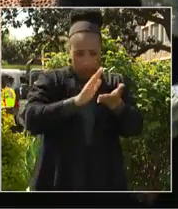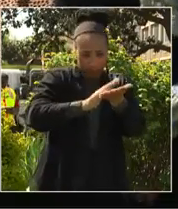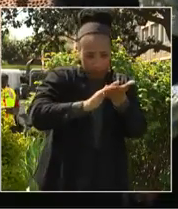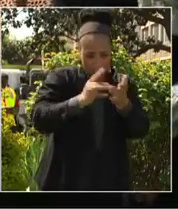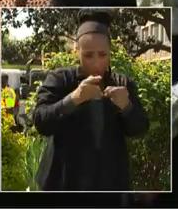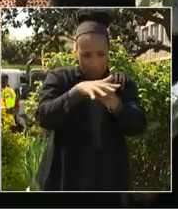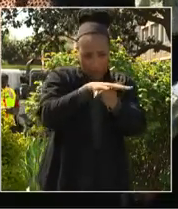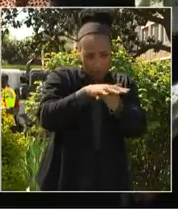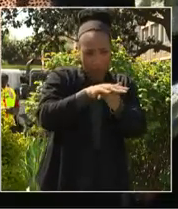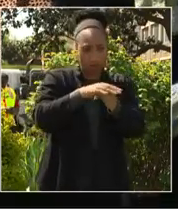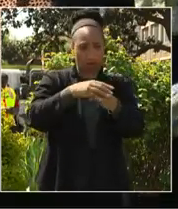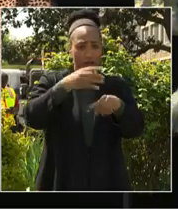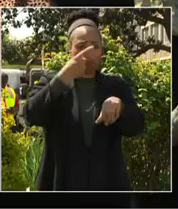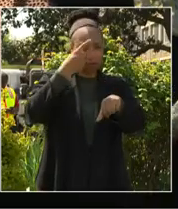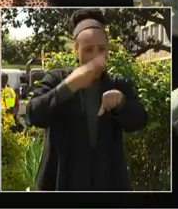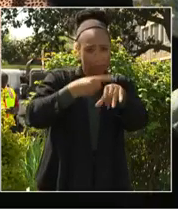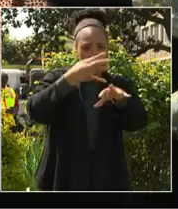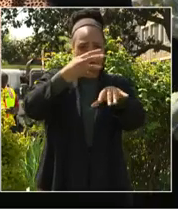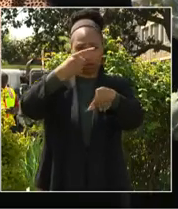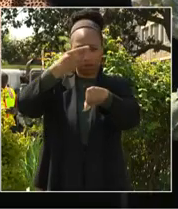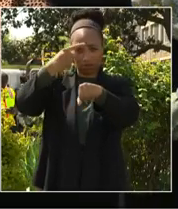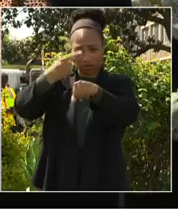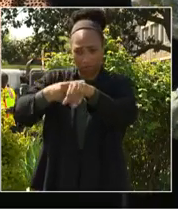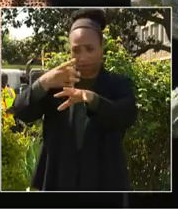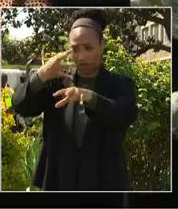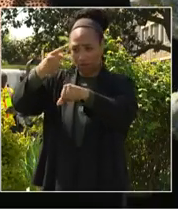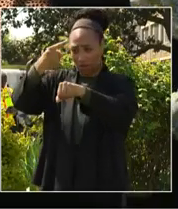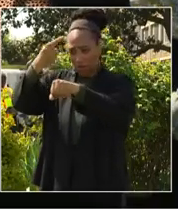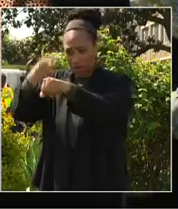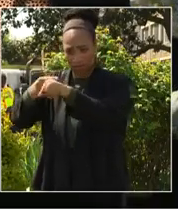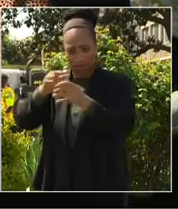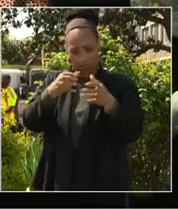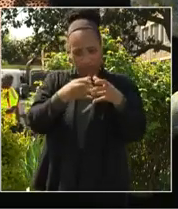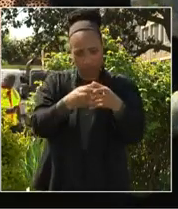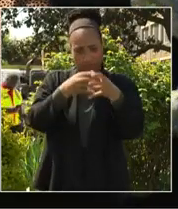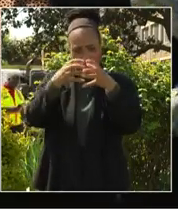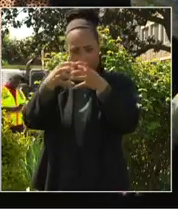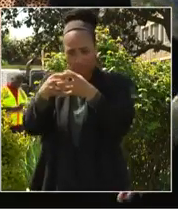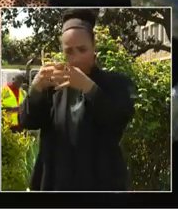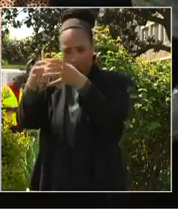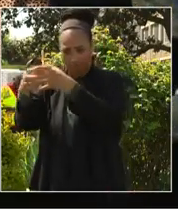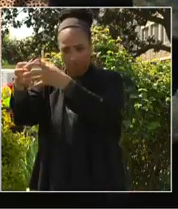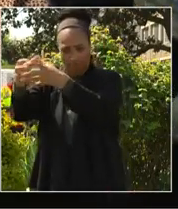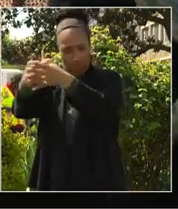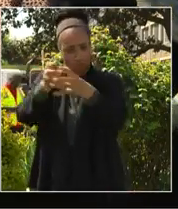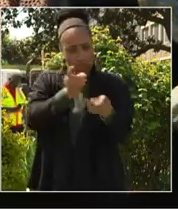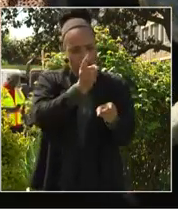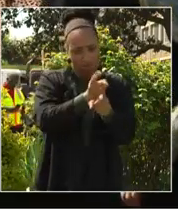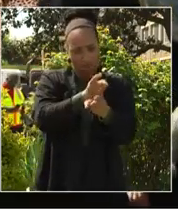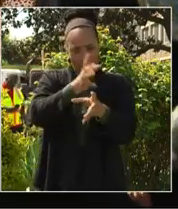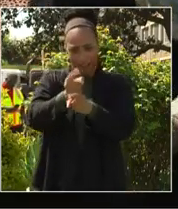planning our communities and residents expect and deserve. We always like to say that everything we do at Pepco, we do